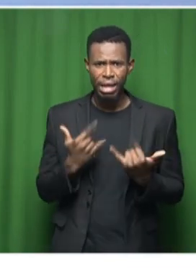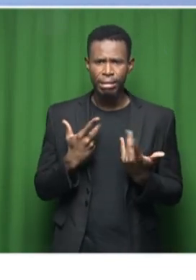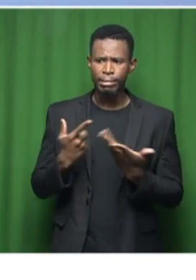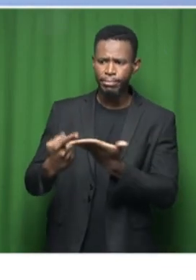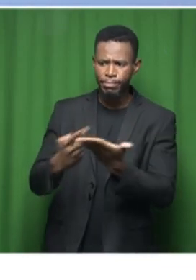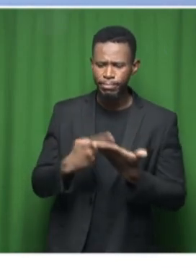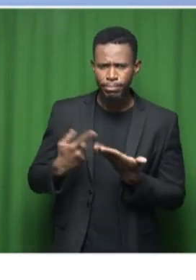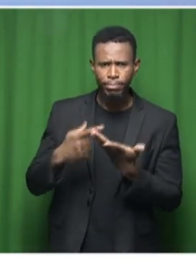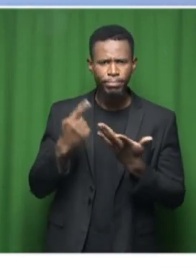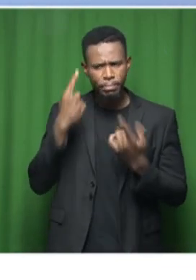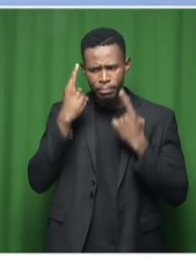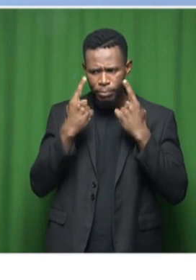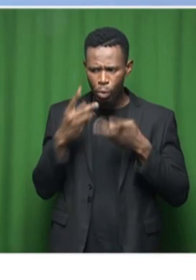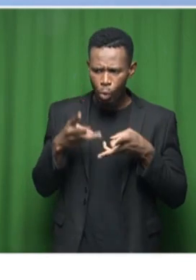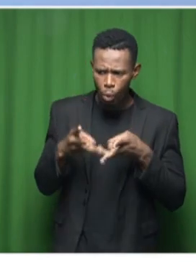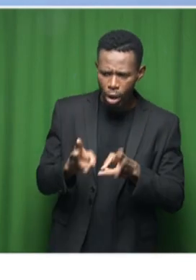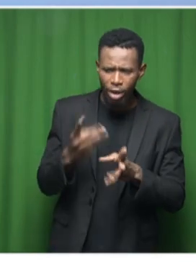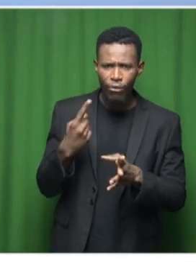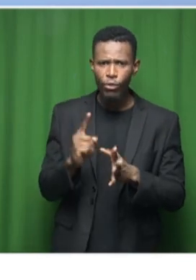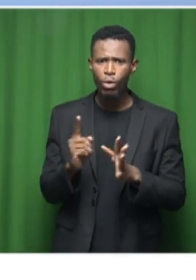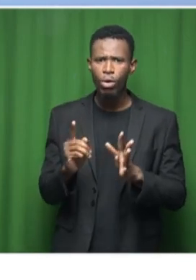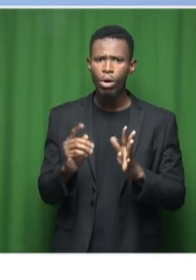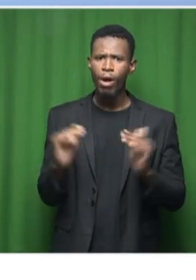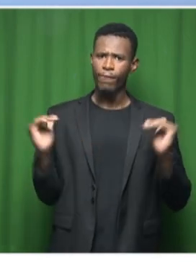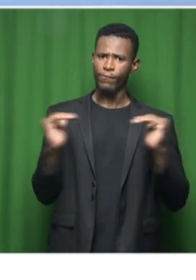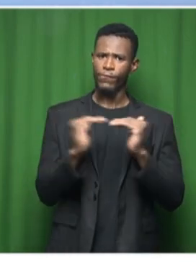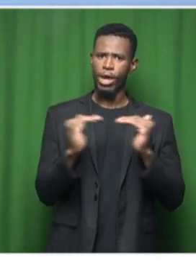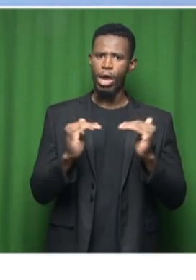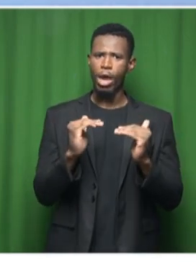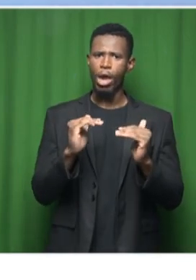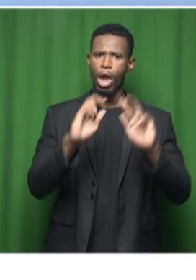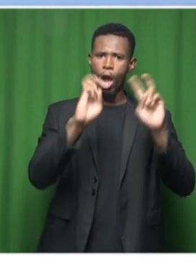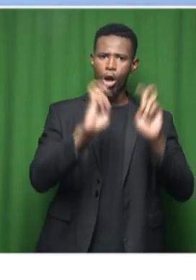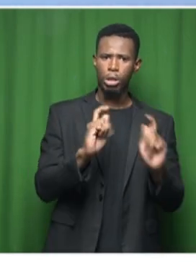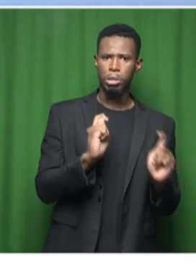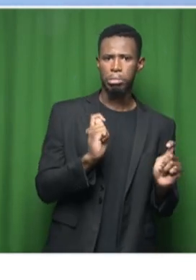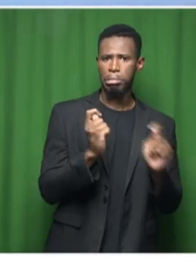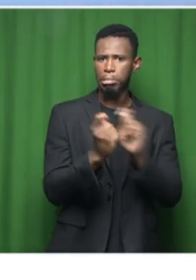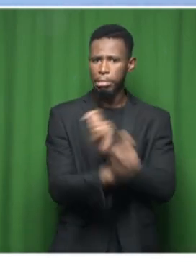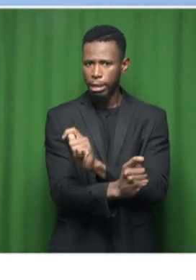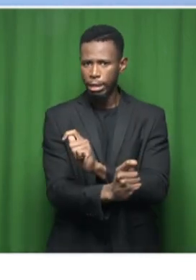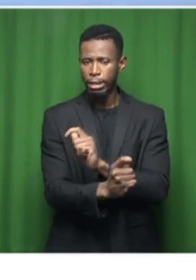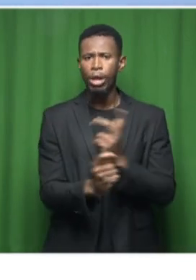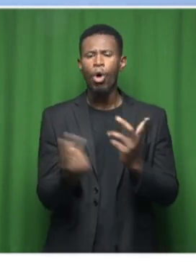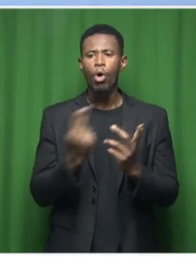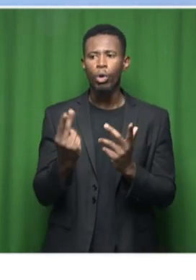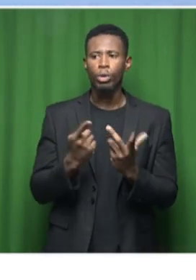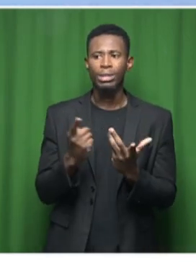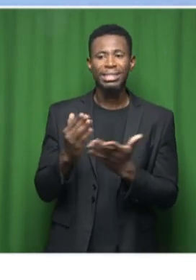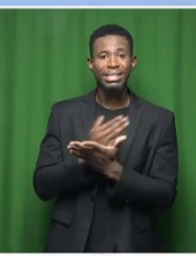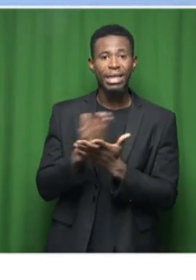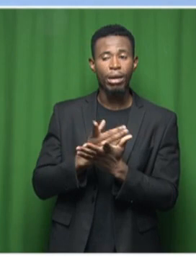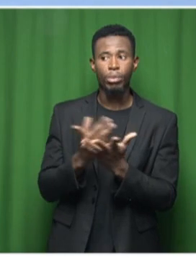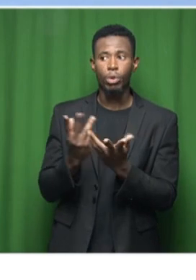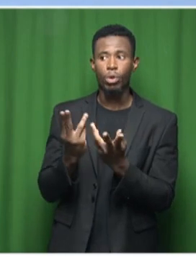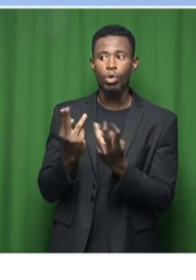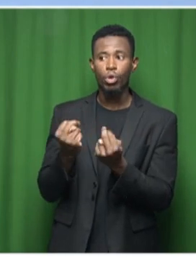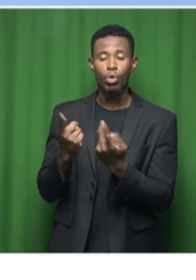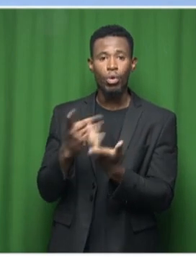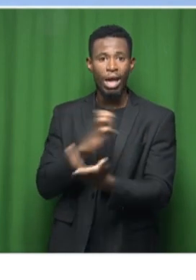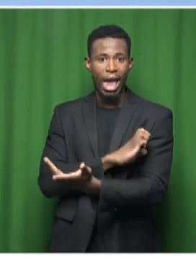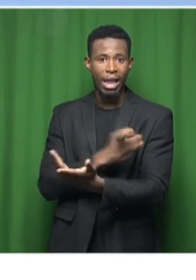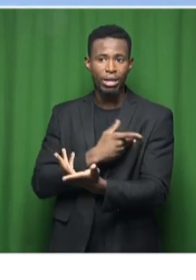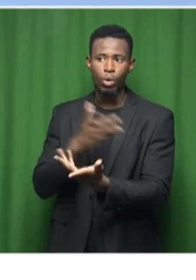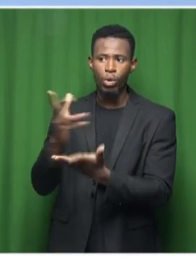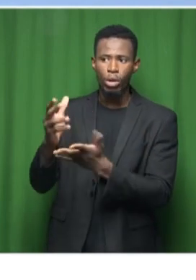only to just energy transitions, but also about how we actually get to store some of the renewable energies